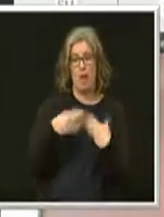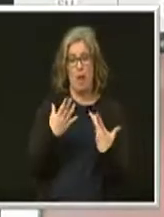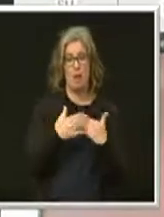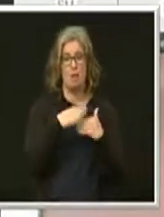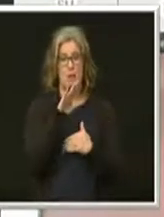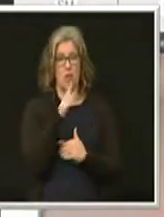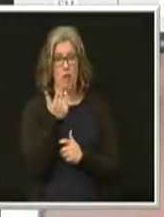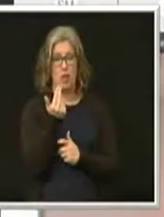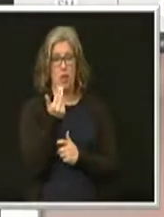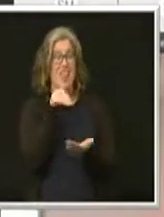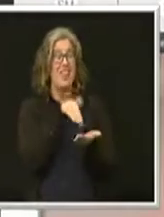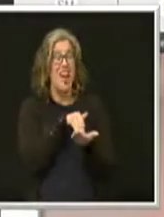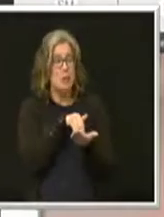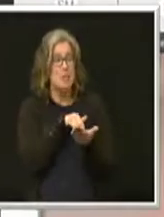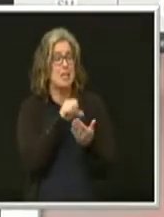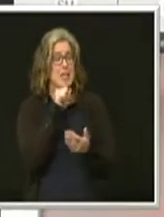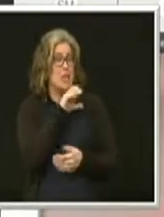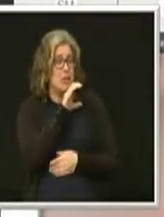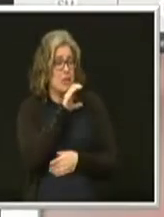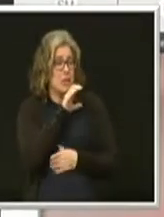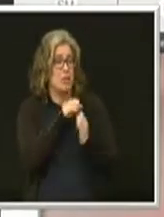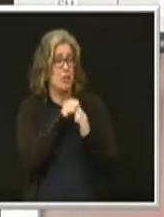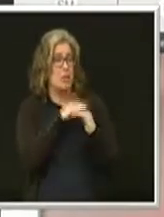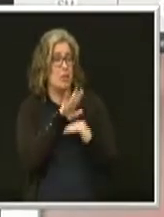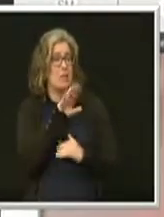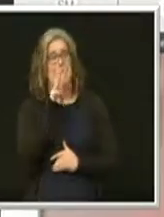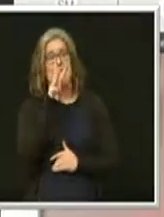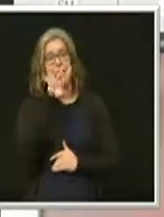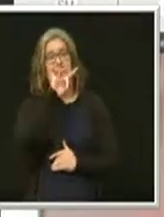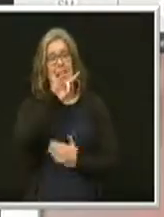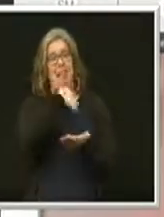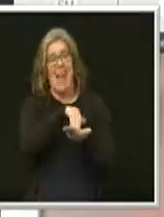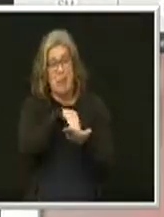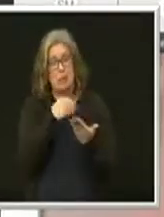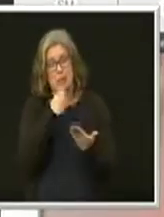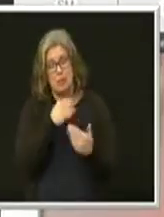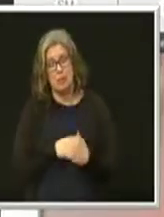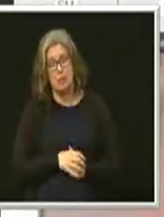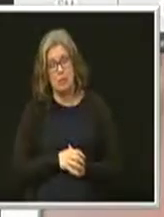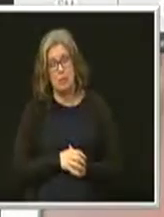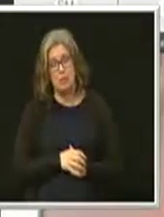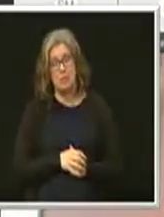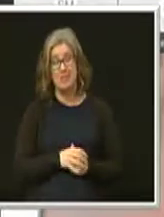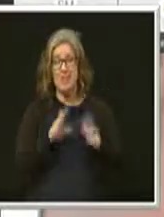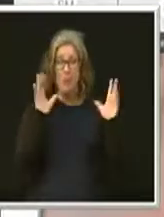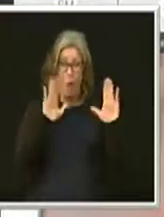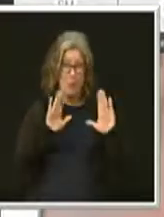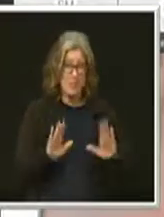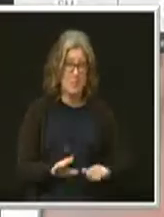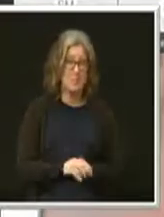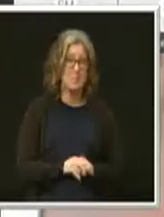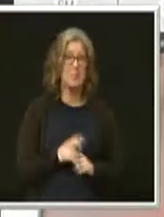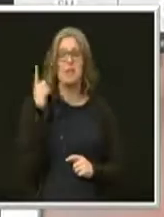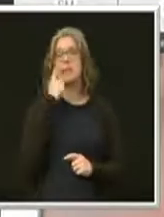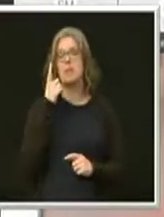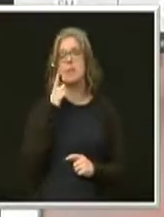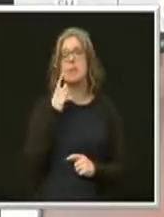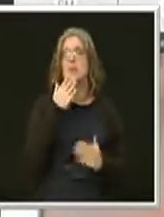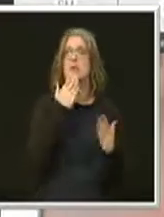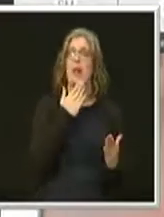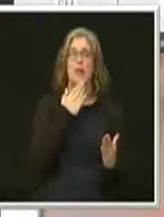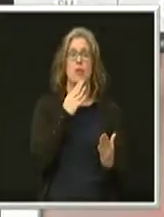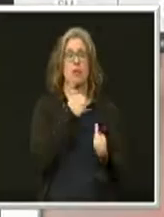than 13,000 seniors with more than 68,000 meals. That's awesome. Think about the